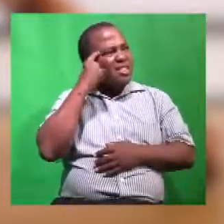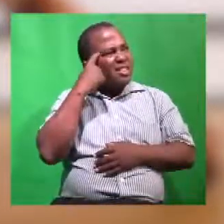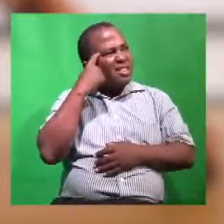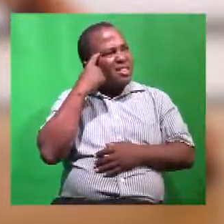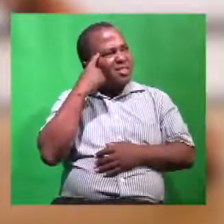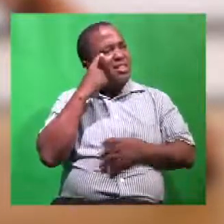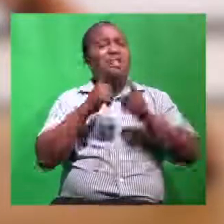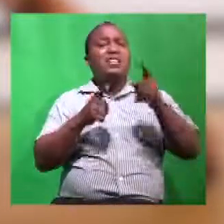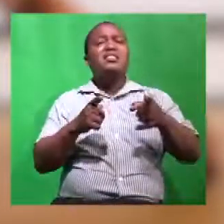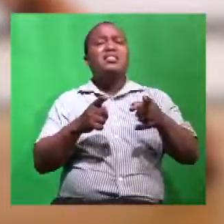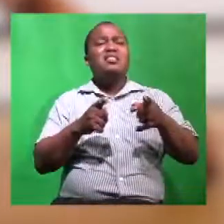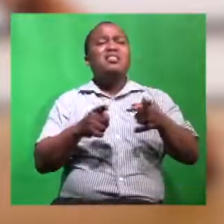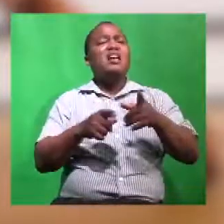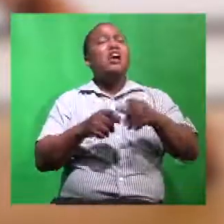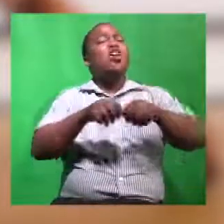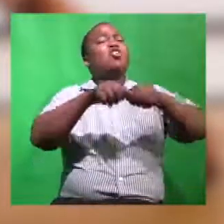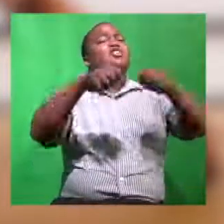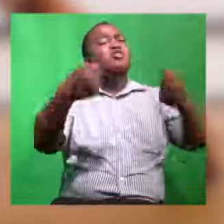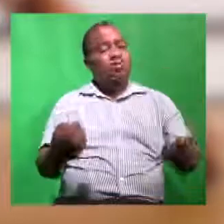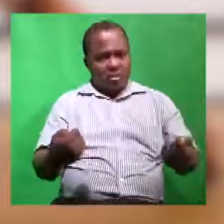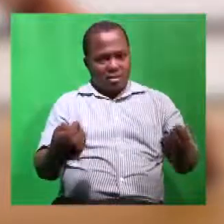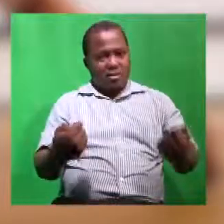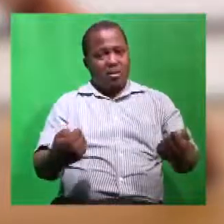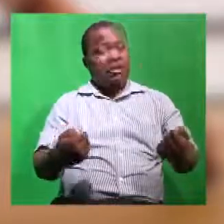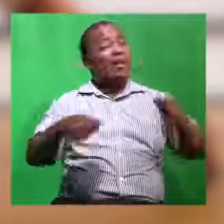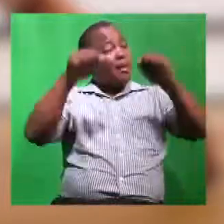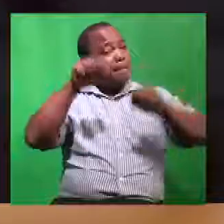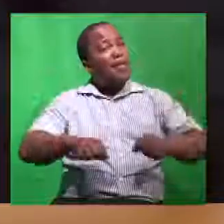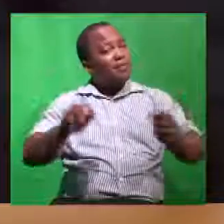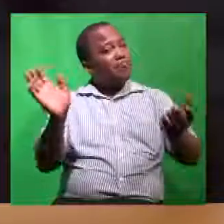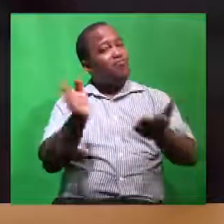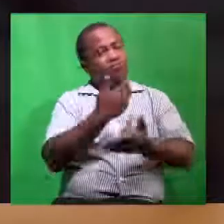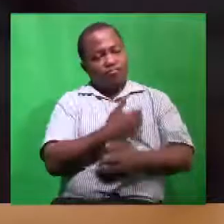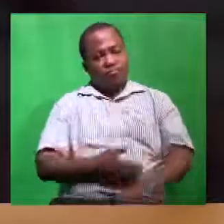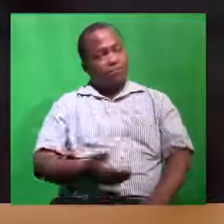be distorted from some group, has to be abandoned.